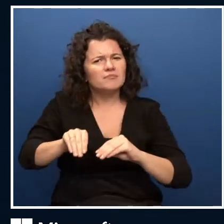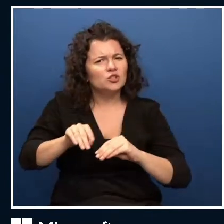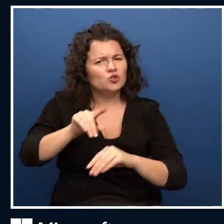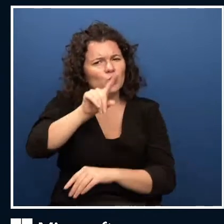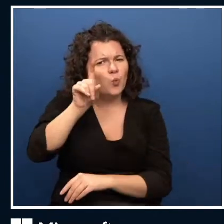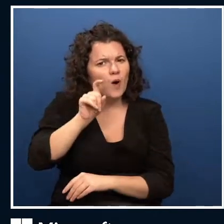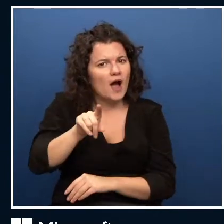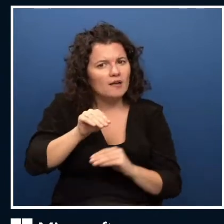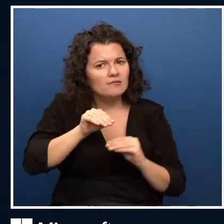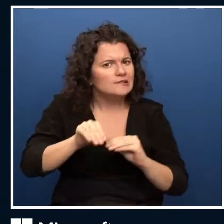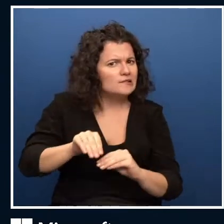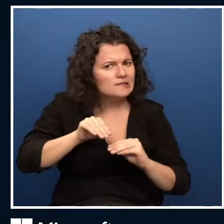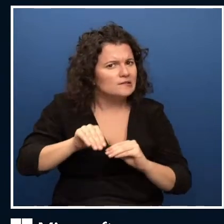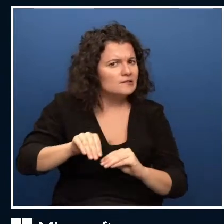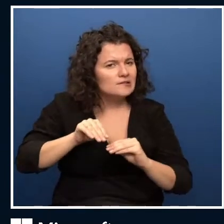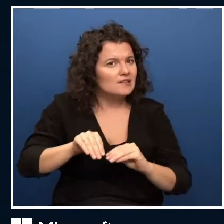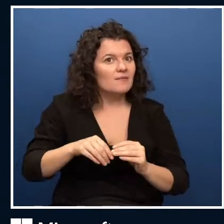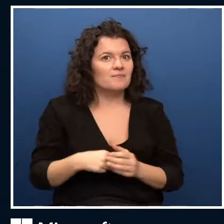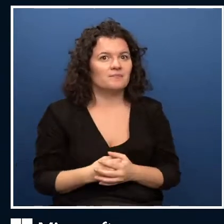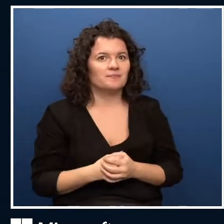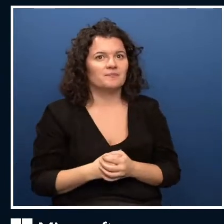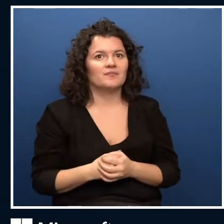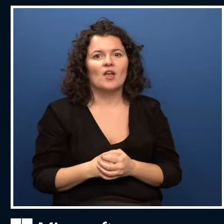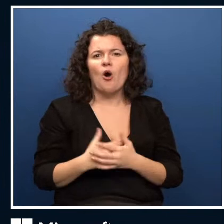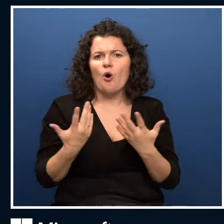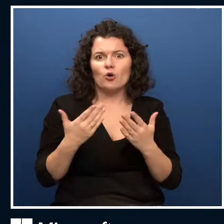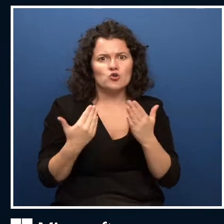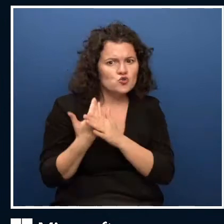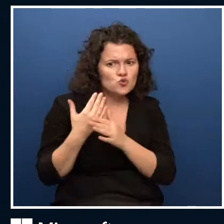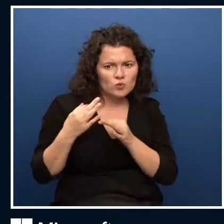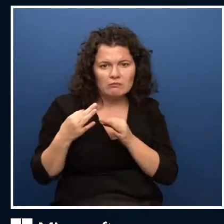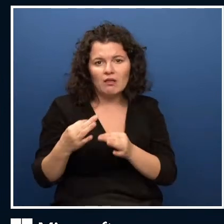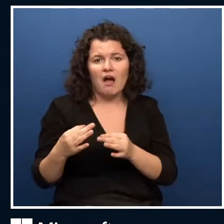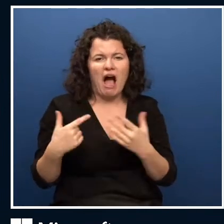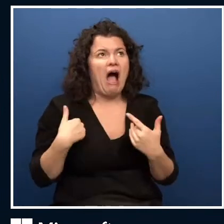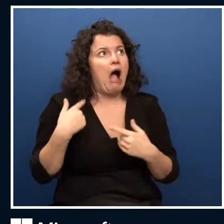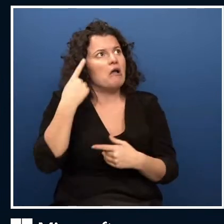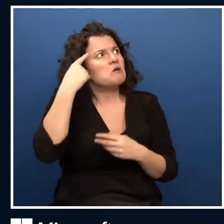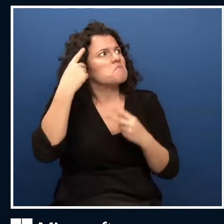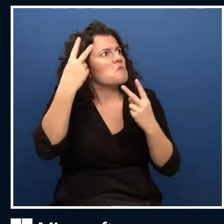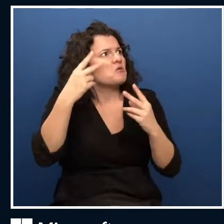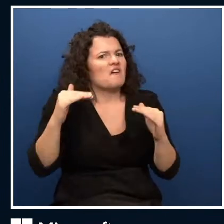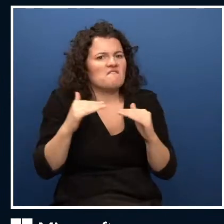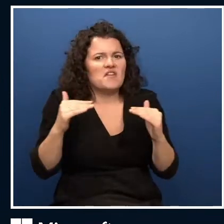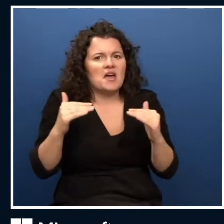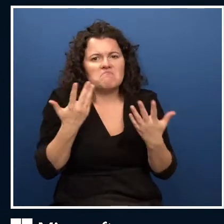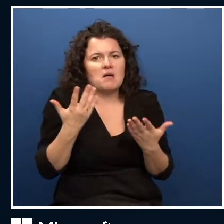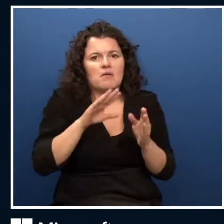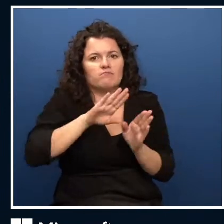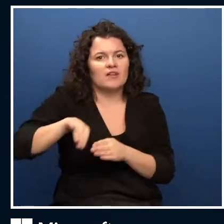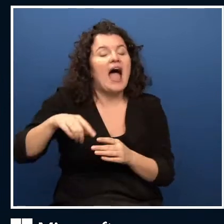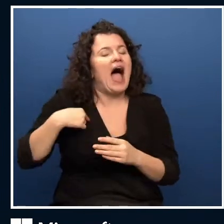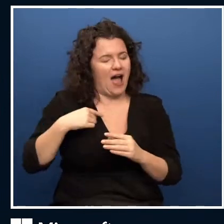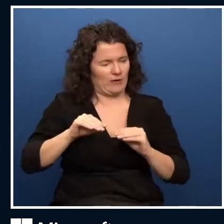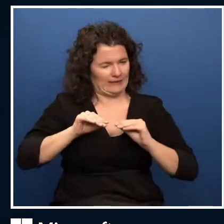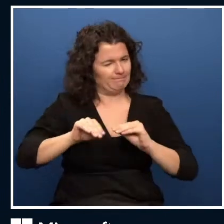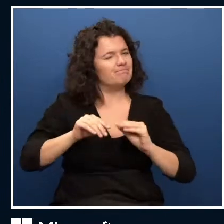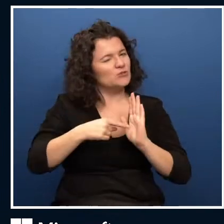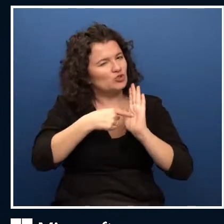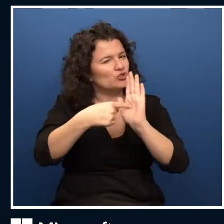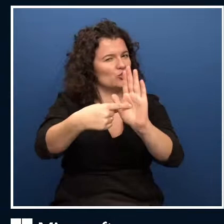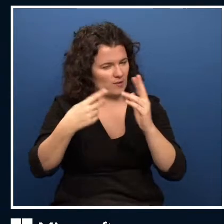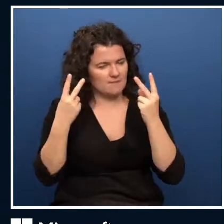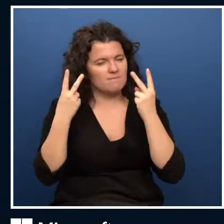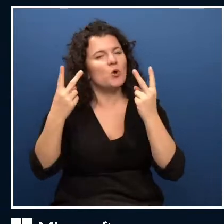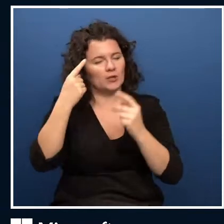modeling strategy, but why should I be caring about fairness is also what I'll be telling you. Then we'll also take a look at